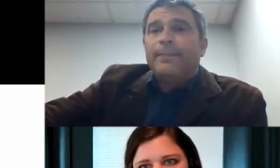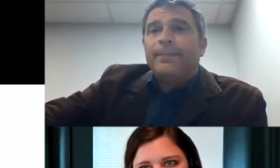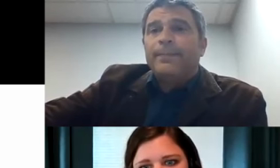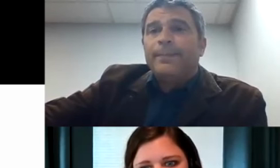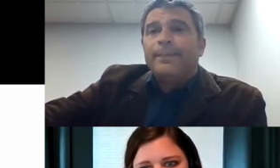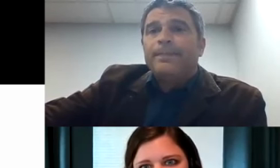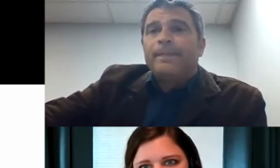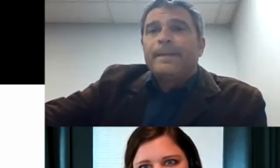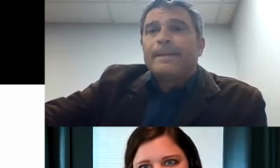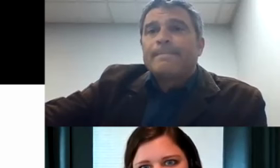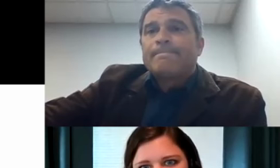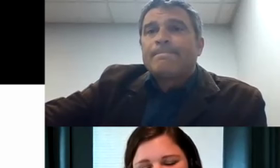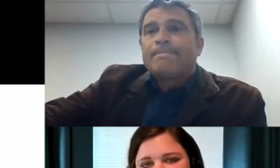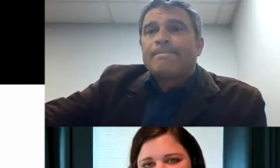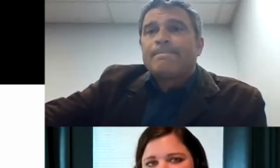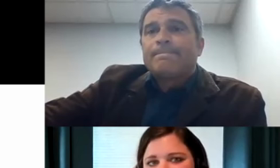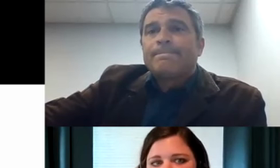our program.